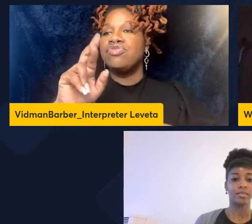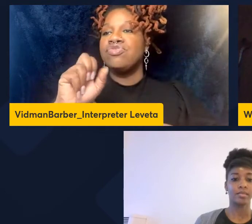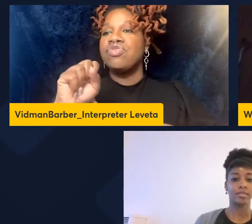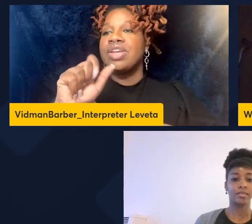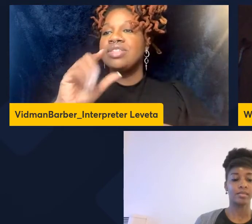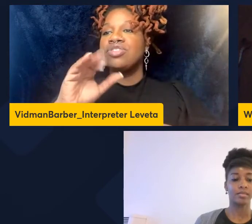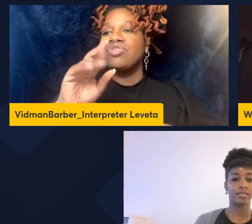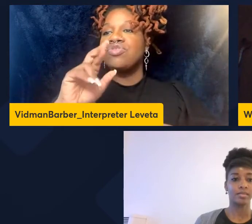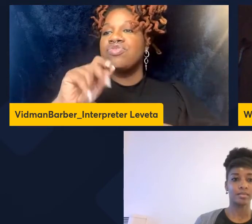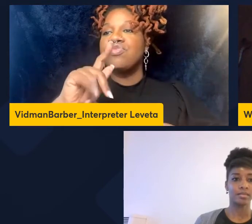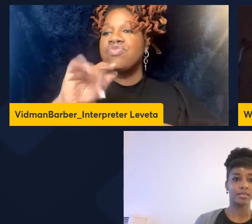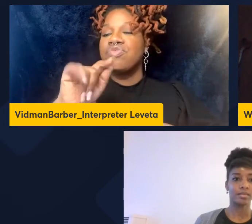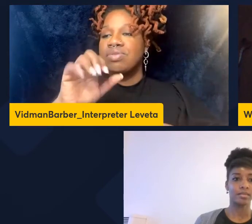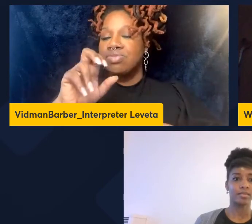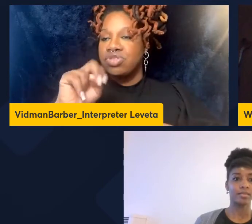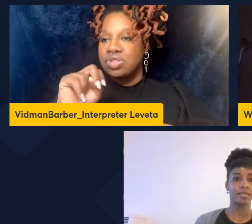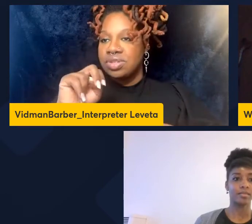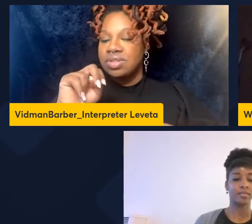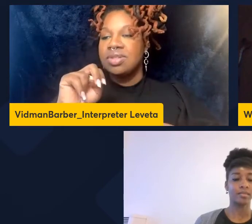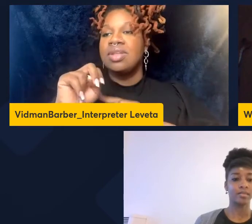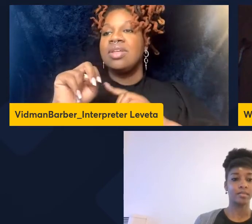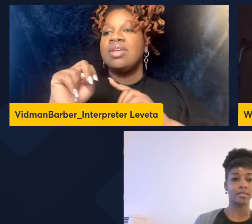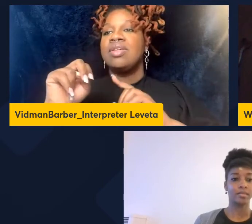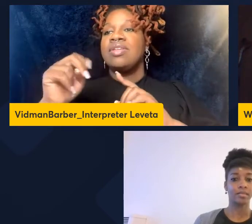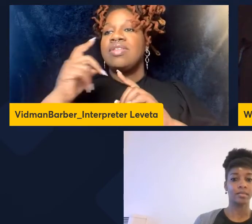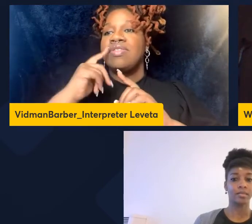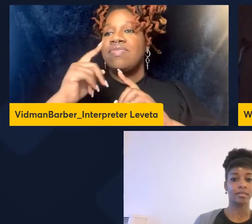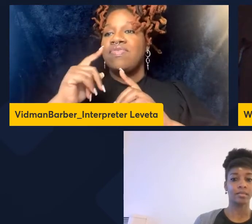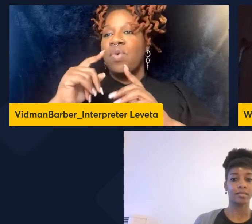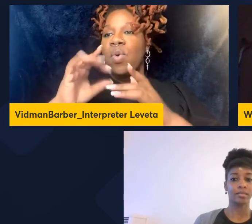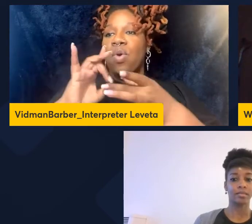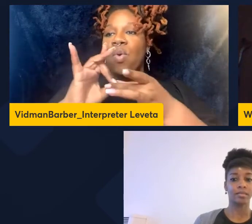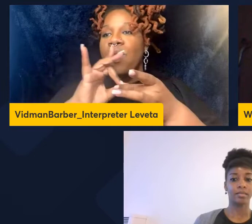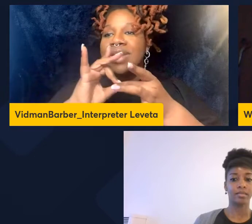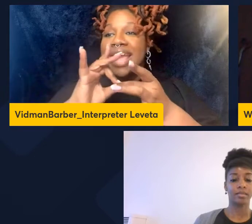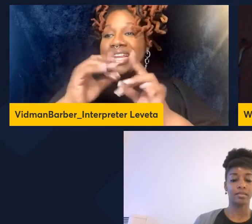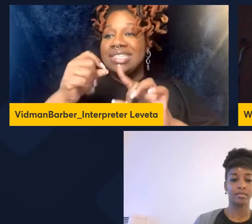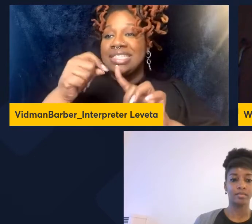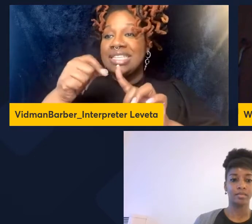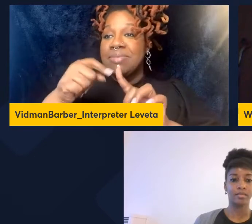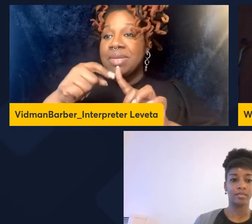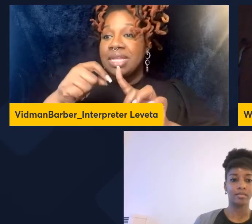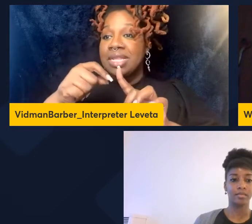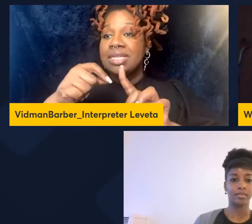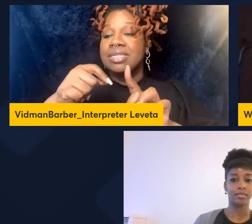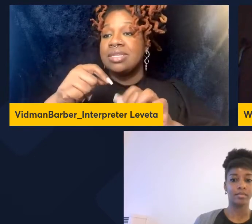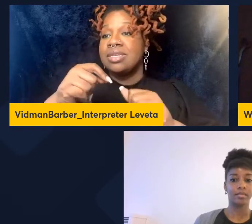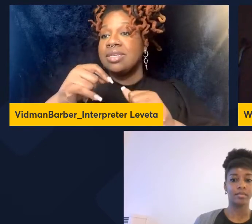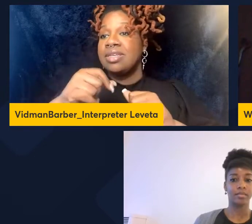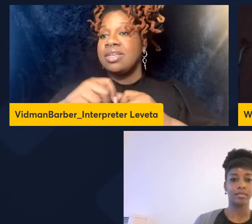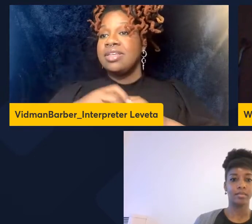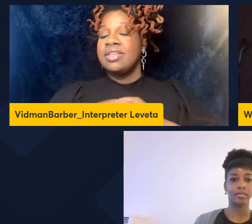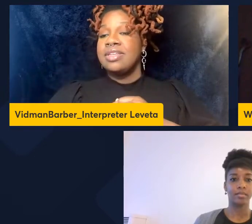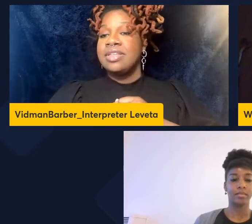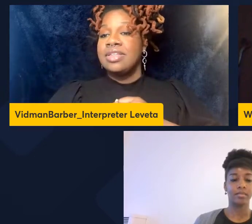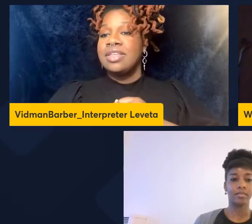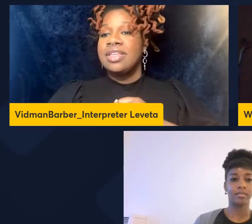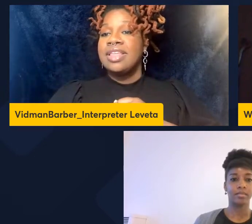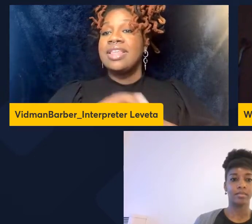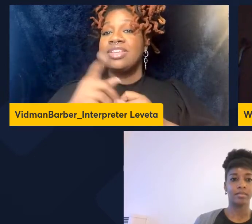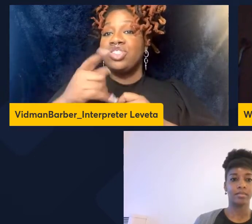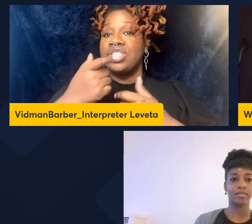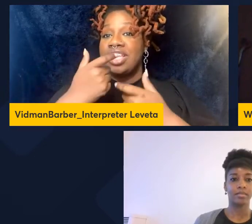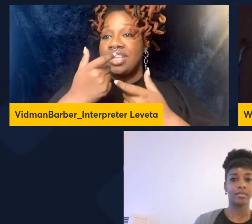stimulus specific responses determined by coordinated stimulus contingent positive feedback loops. She's interested